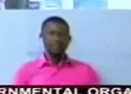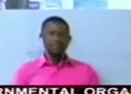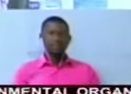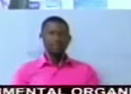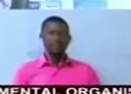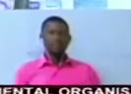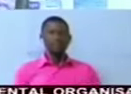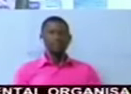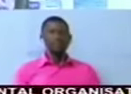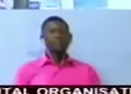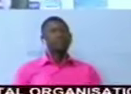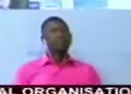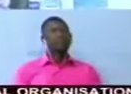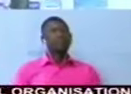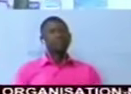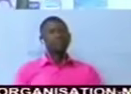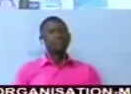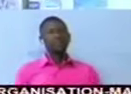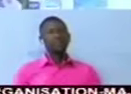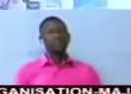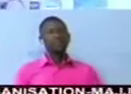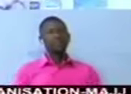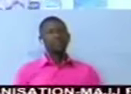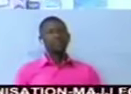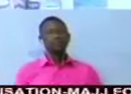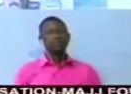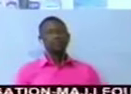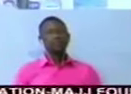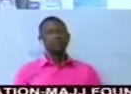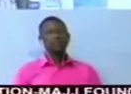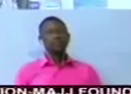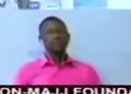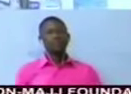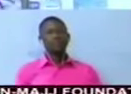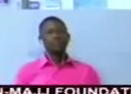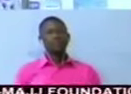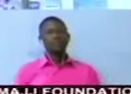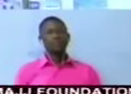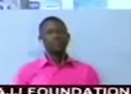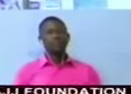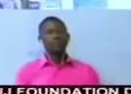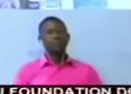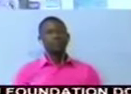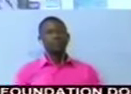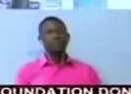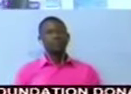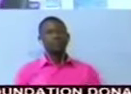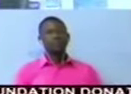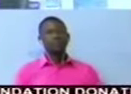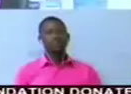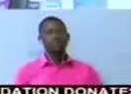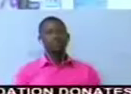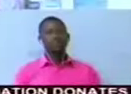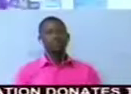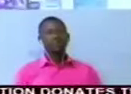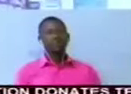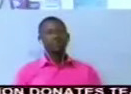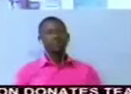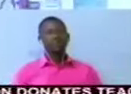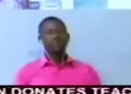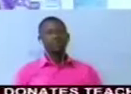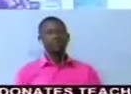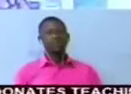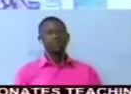tax mu ñew ci man wax mako mom xamna ne koñ bi ma dekké xalé yi fa nek sax di toxantu tay ak yeen yi